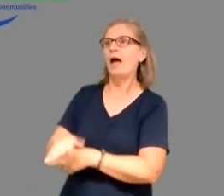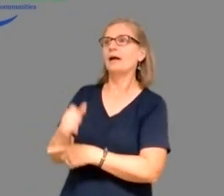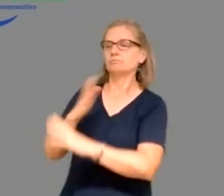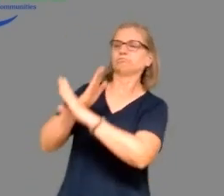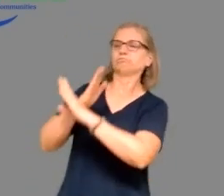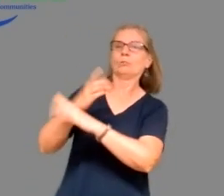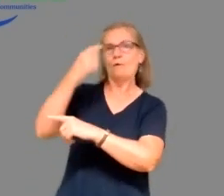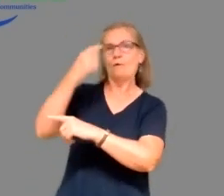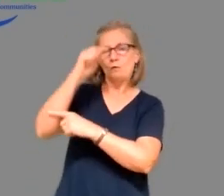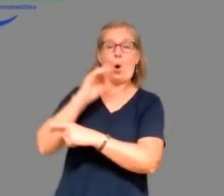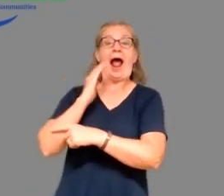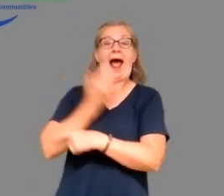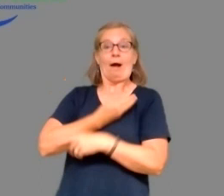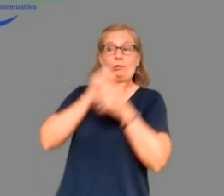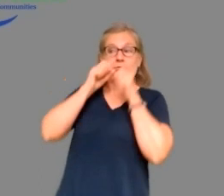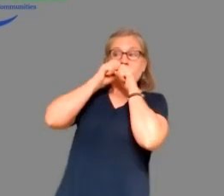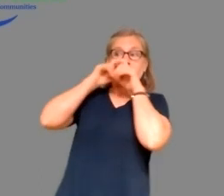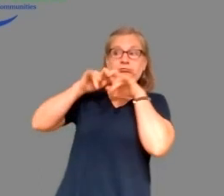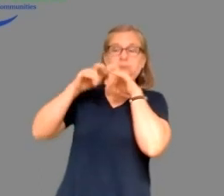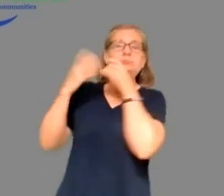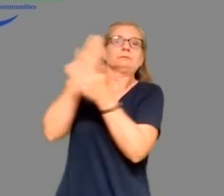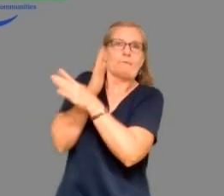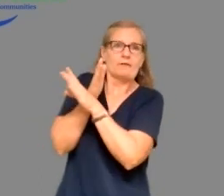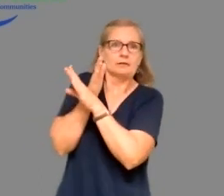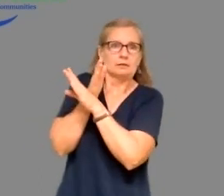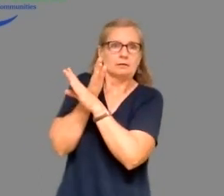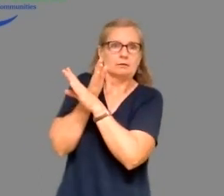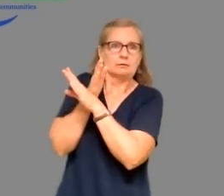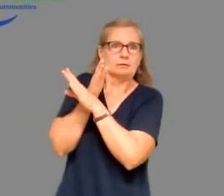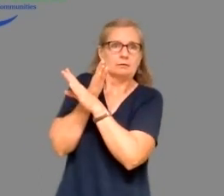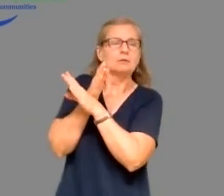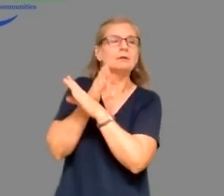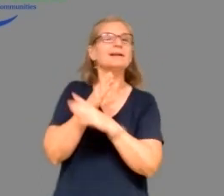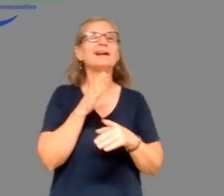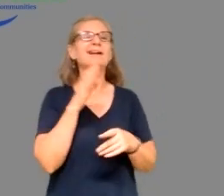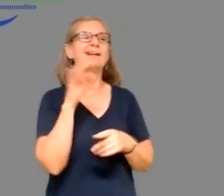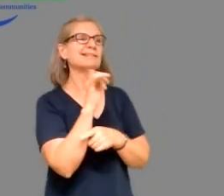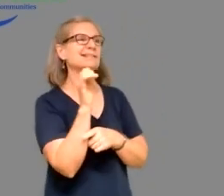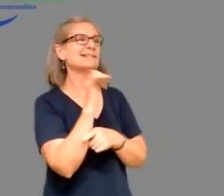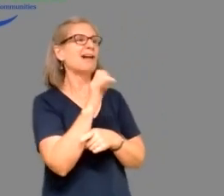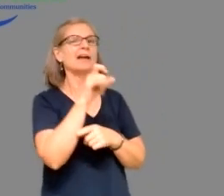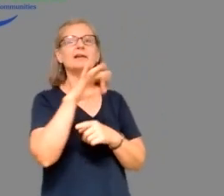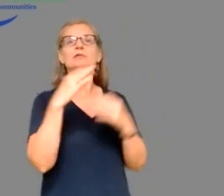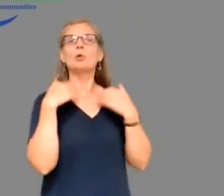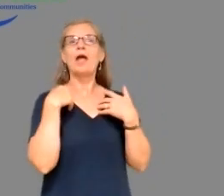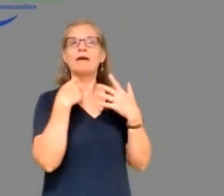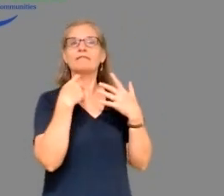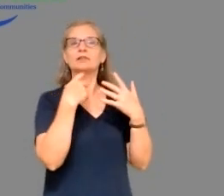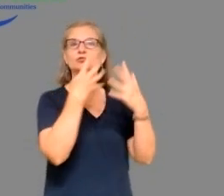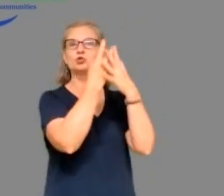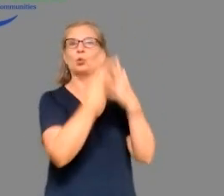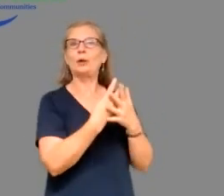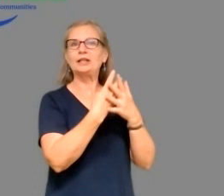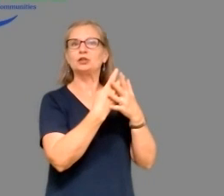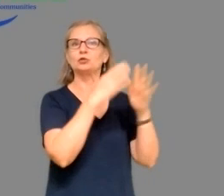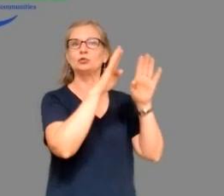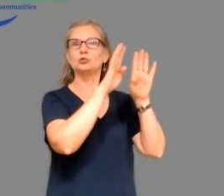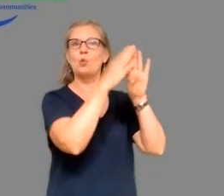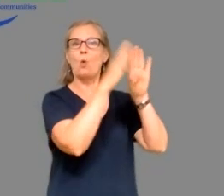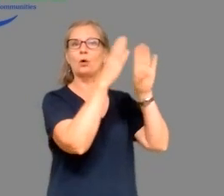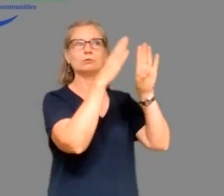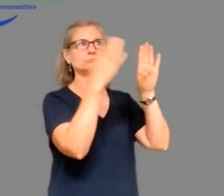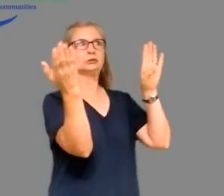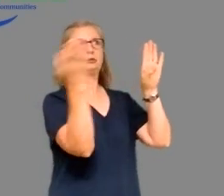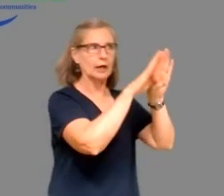from getting out. It's like shutting the screen door. You might keep most of the flies from getting in, but some are still going to get in. For sure.